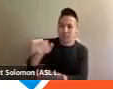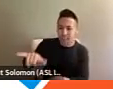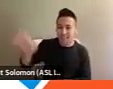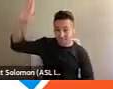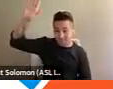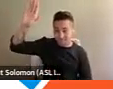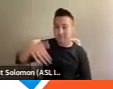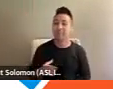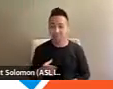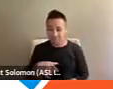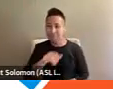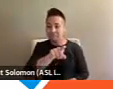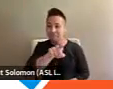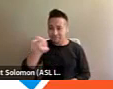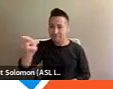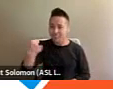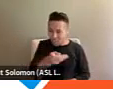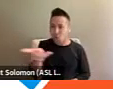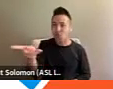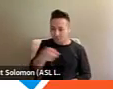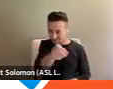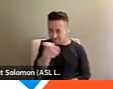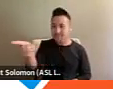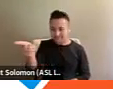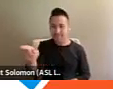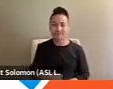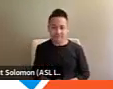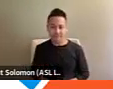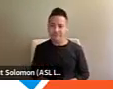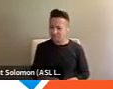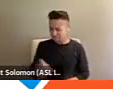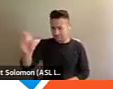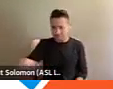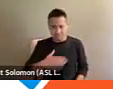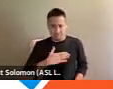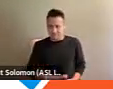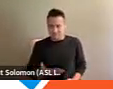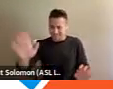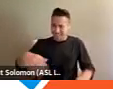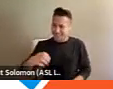Yes. Okay, a few of you say that, right? And yeah, you can admit it. It's okay.